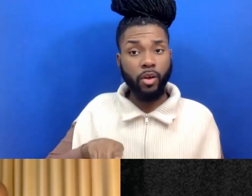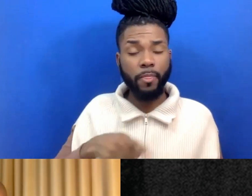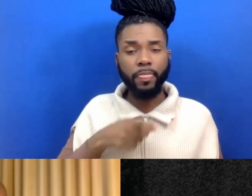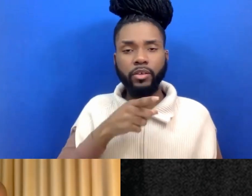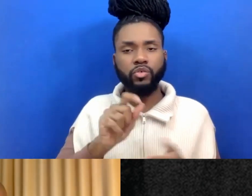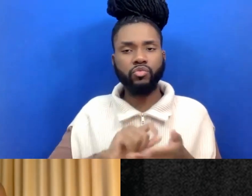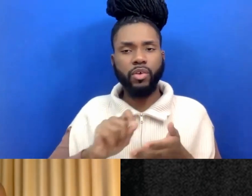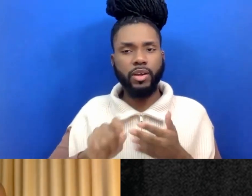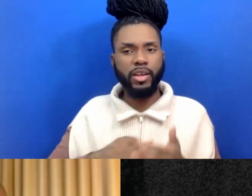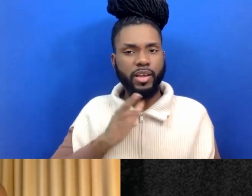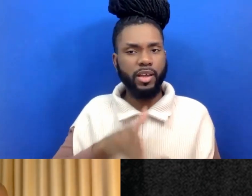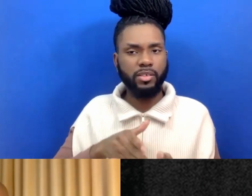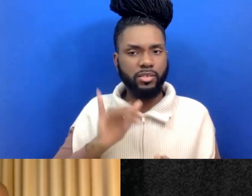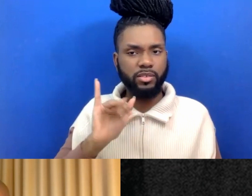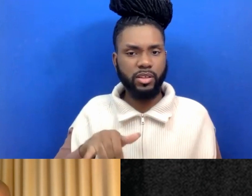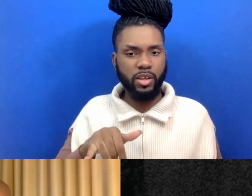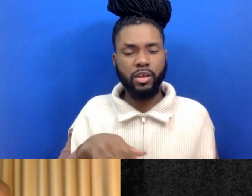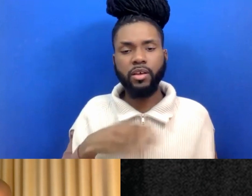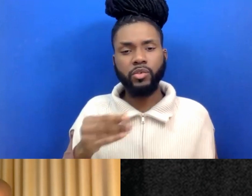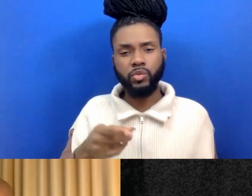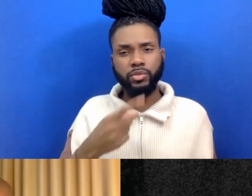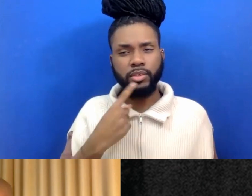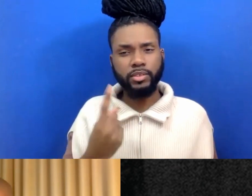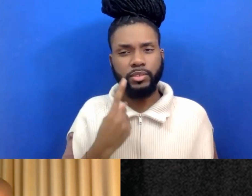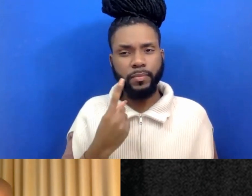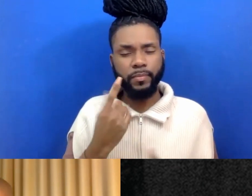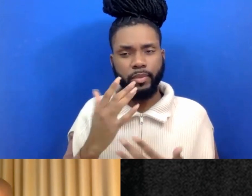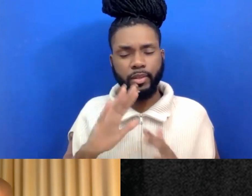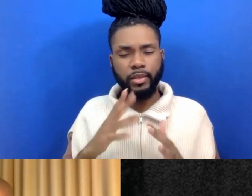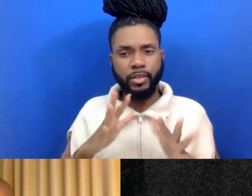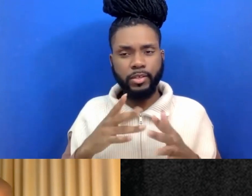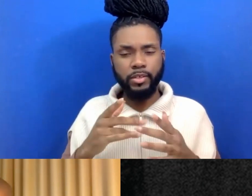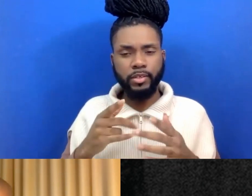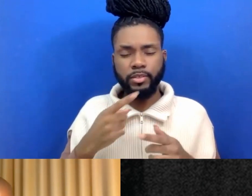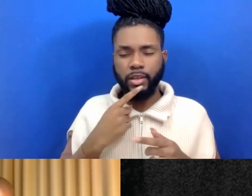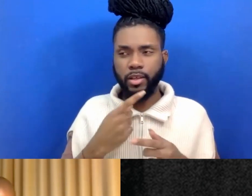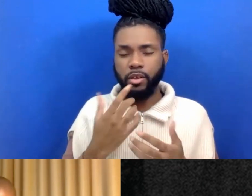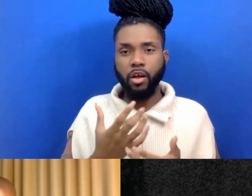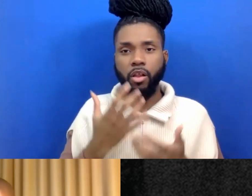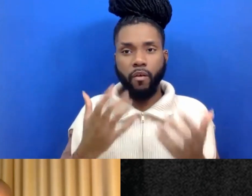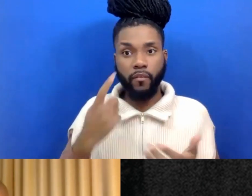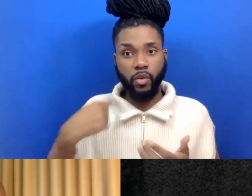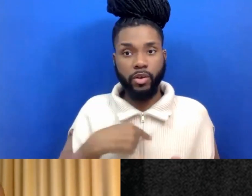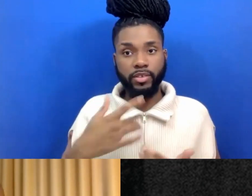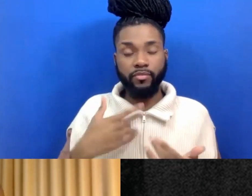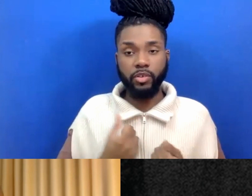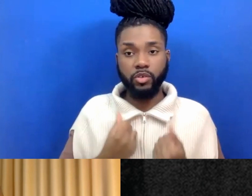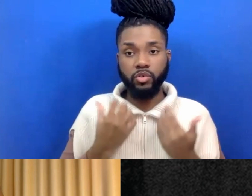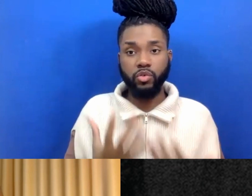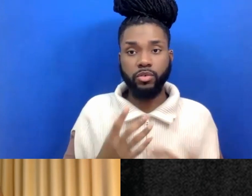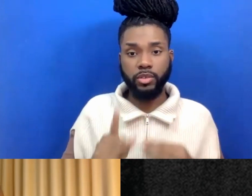writing against that very notion. And you said something along the lines of, there's a lot to be exhausted about, but not